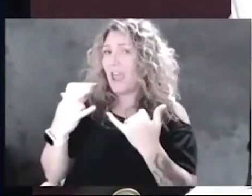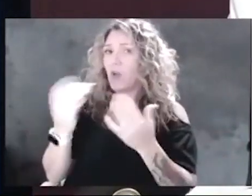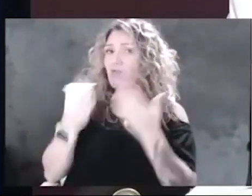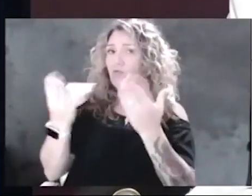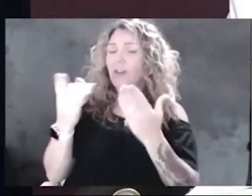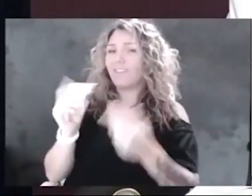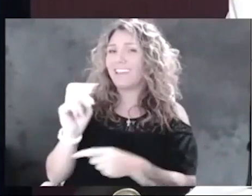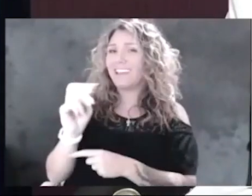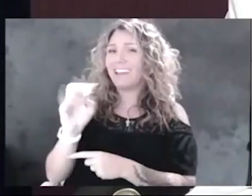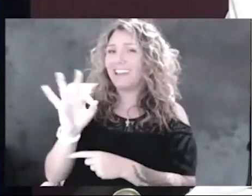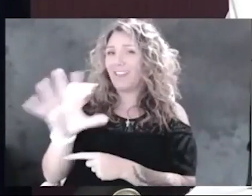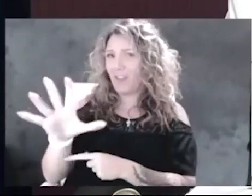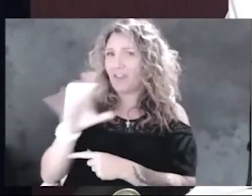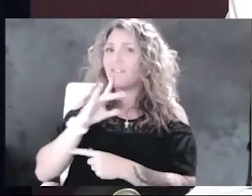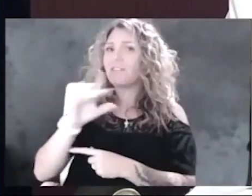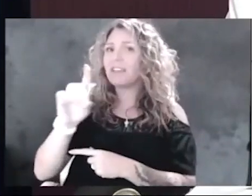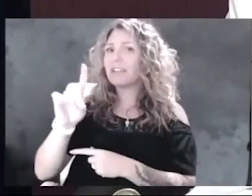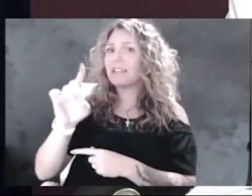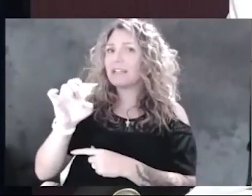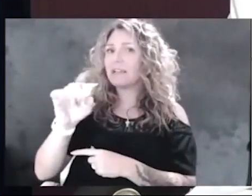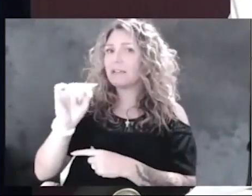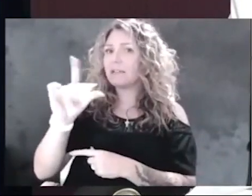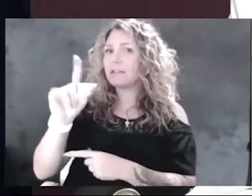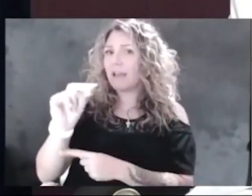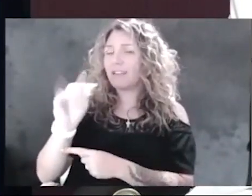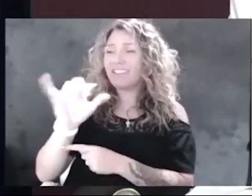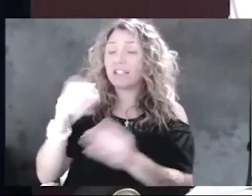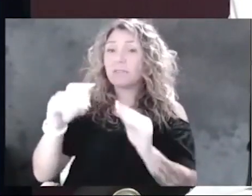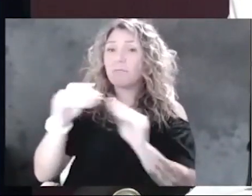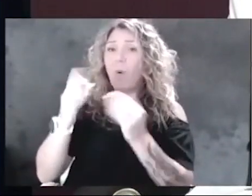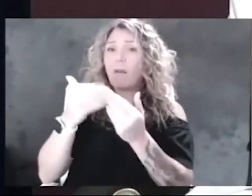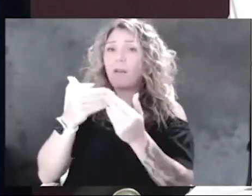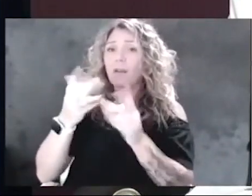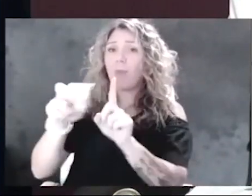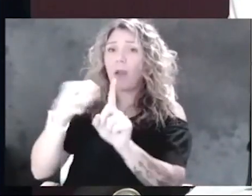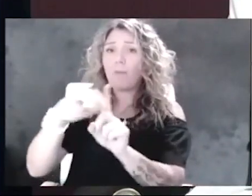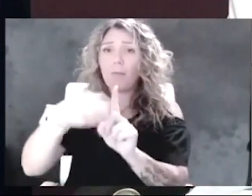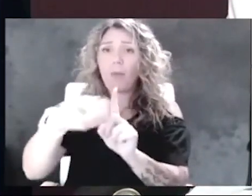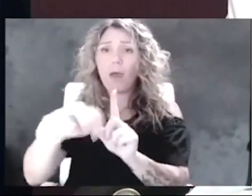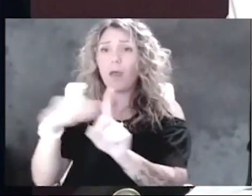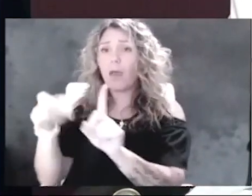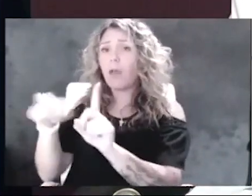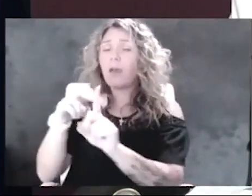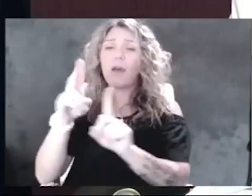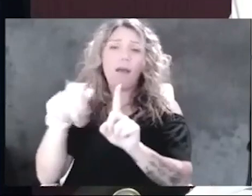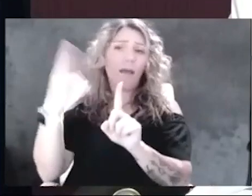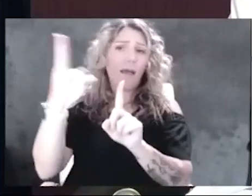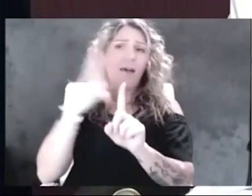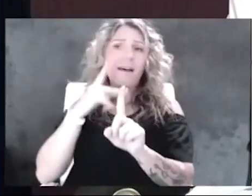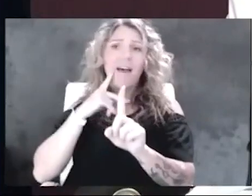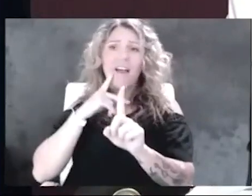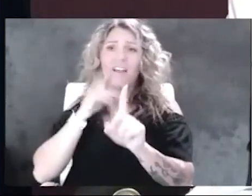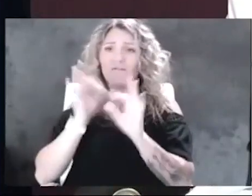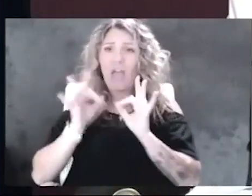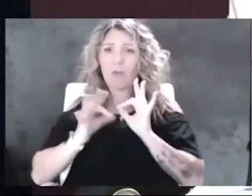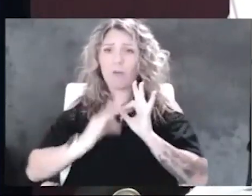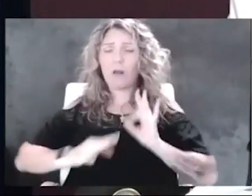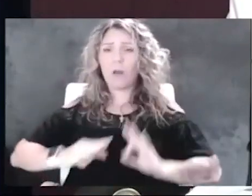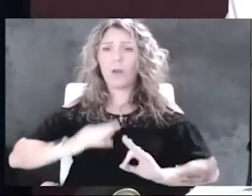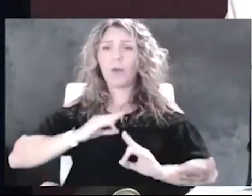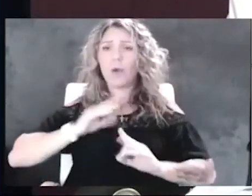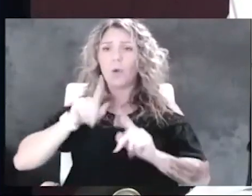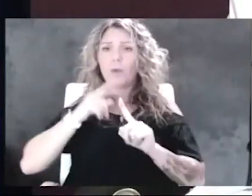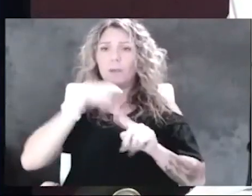that the Delta variant is more transmissible. It can happen in a shorter period of time. You have a higher viral load in your nose and in your upper airway that you can spread